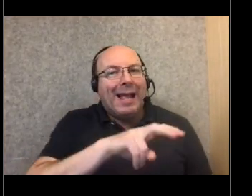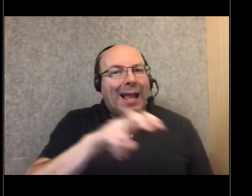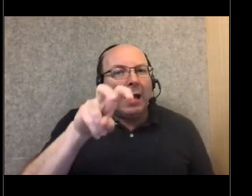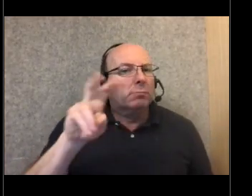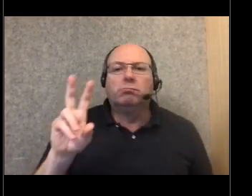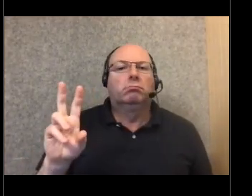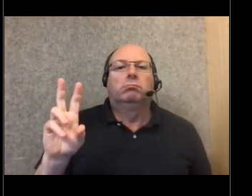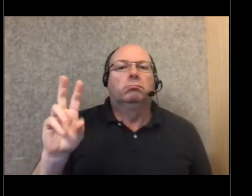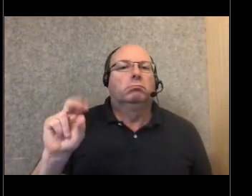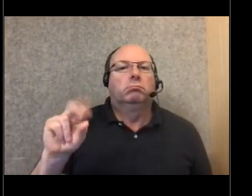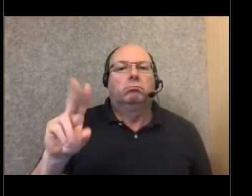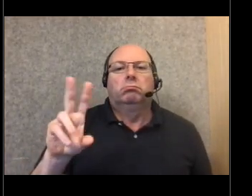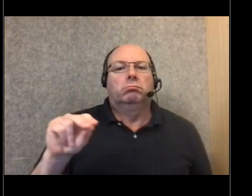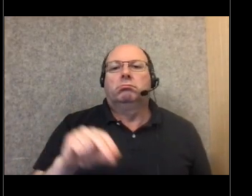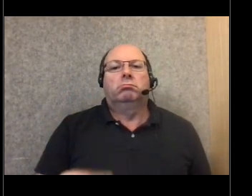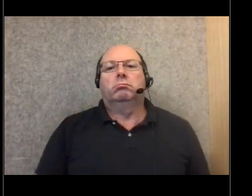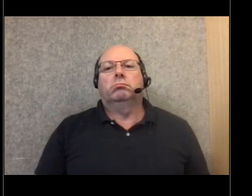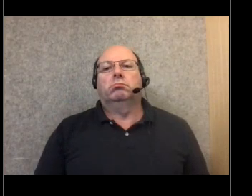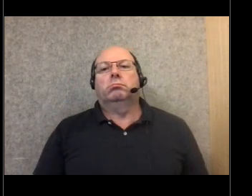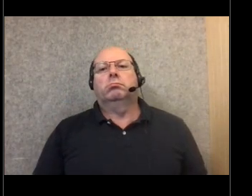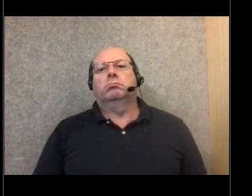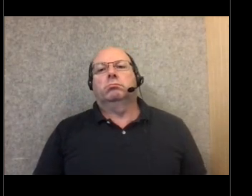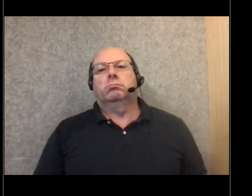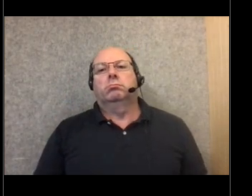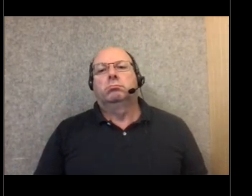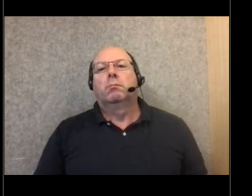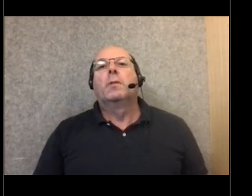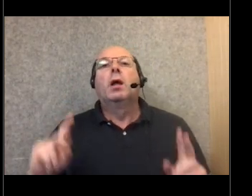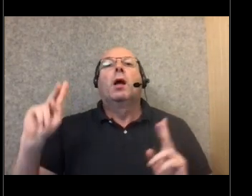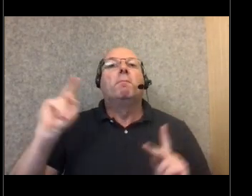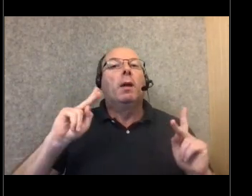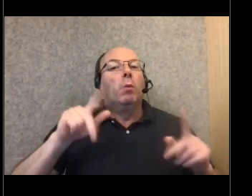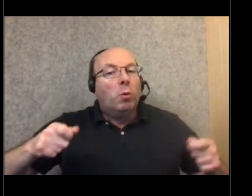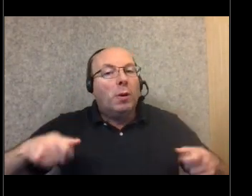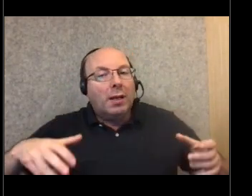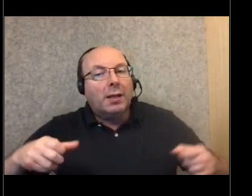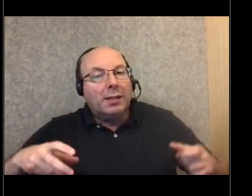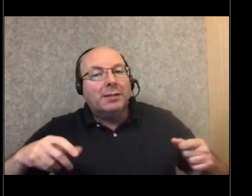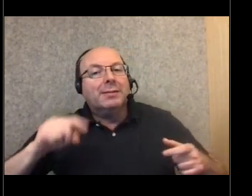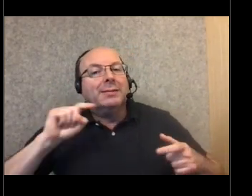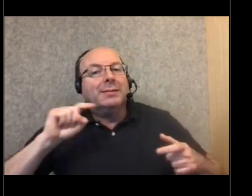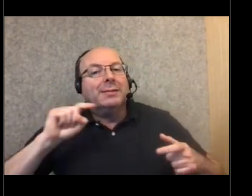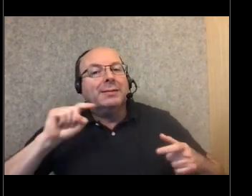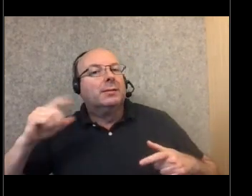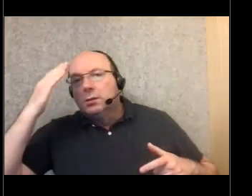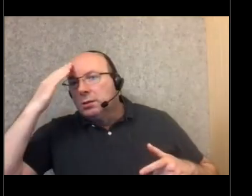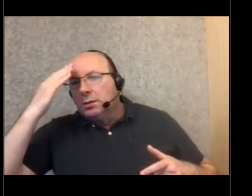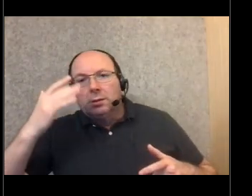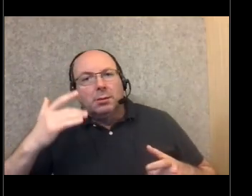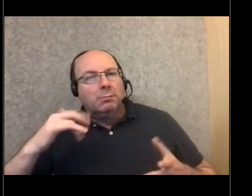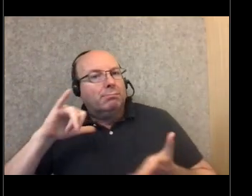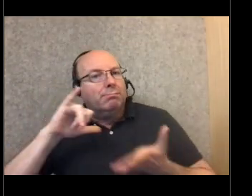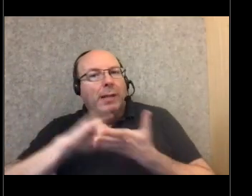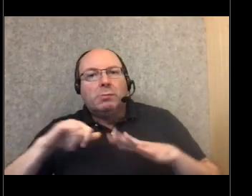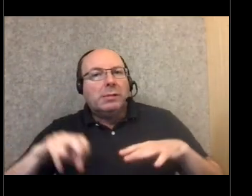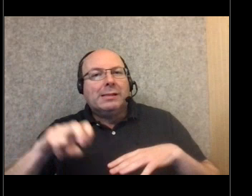prevent use by people using wheelchairs and others who cannot climb